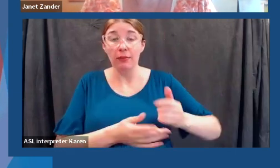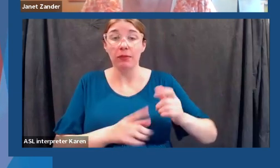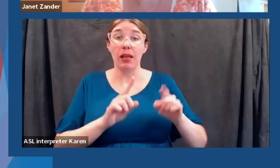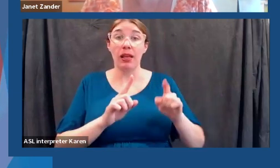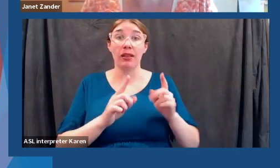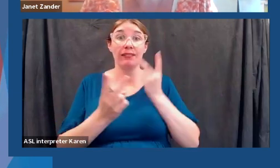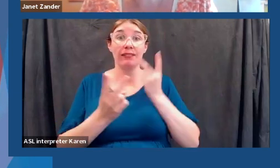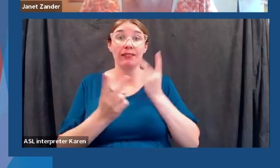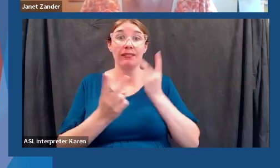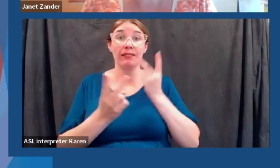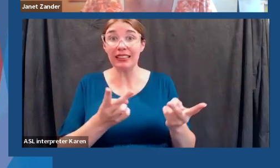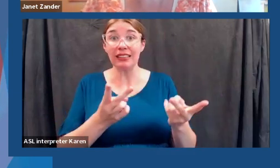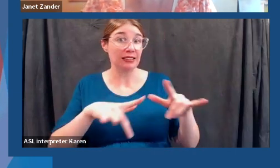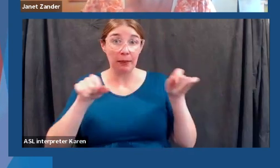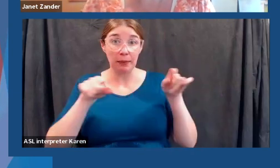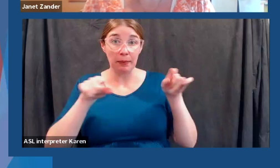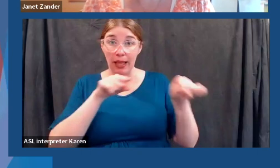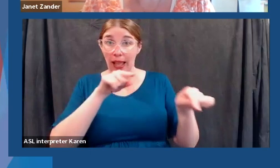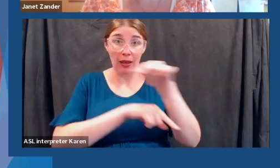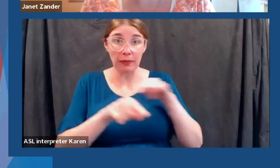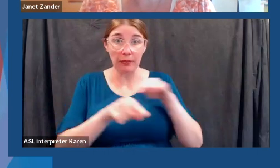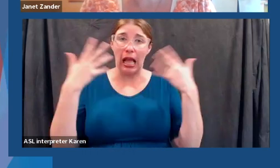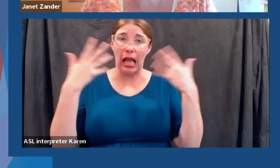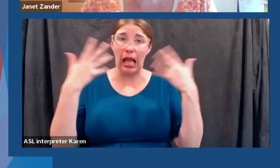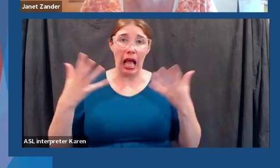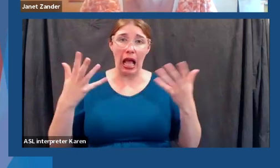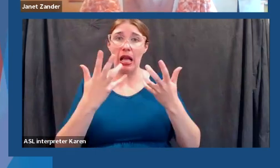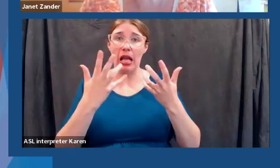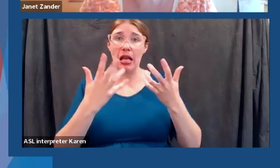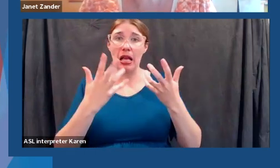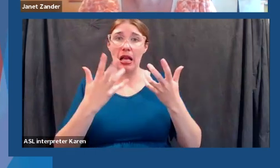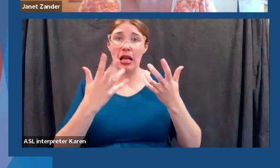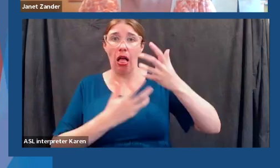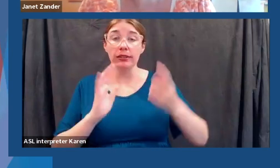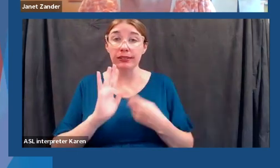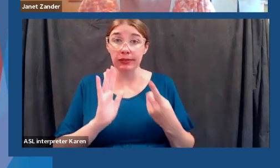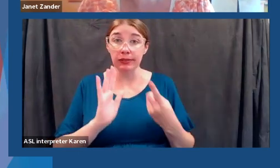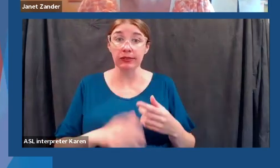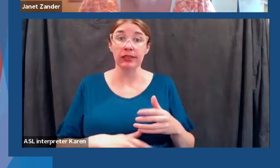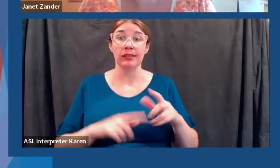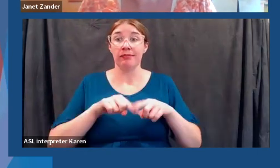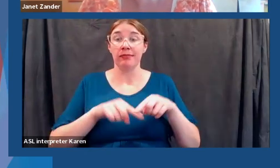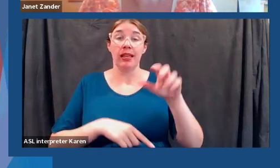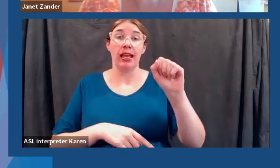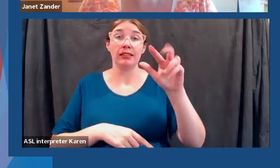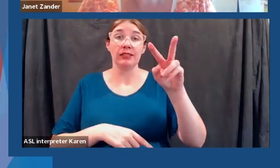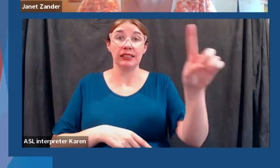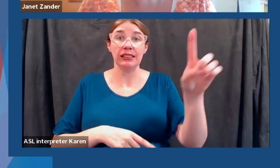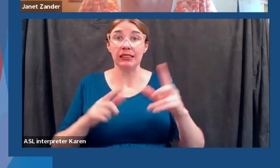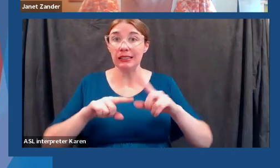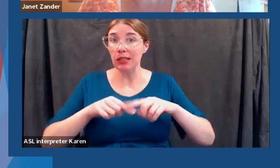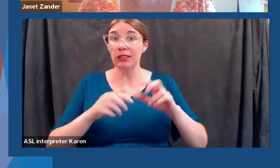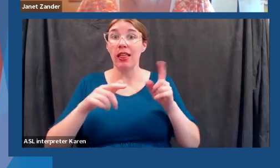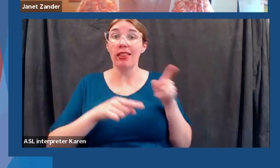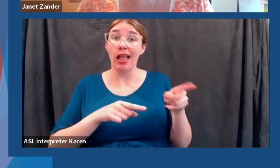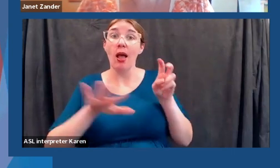align depending on how many special voting deputies are available and how many facilities that they're going to be assisting. So you may need